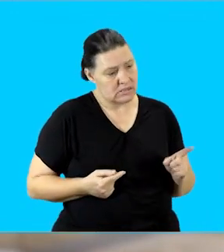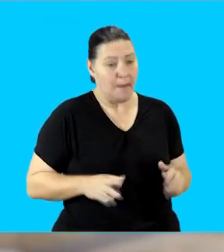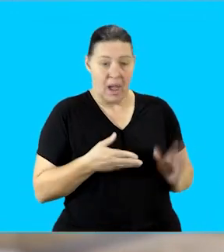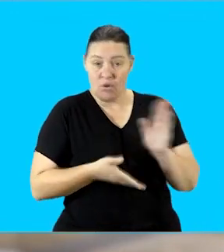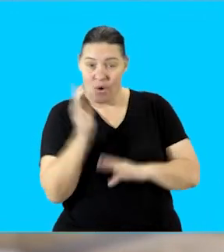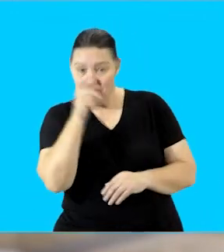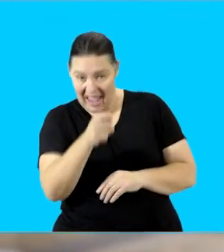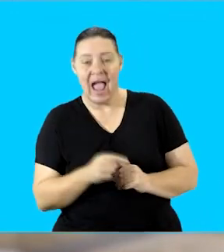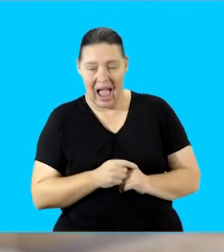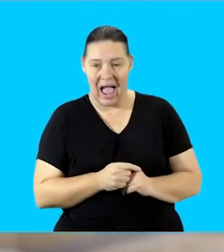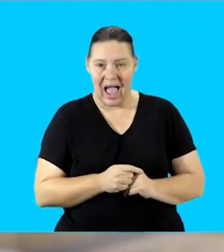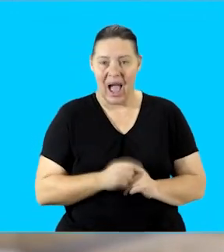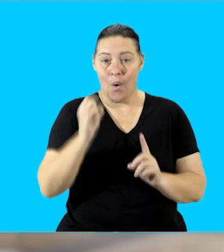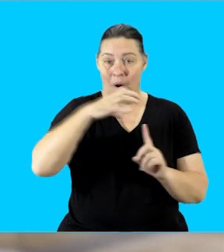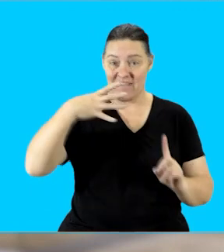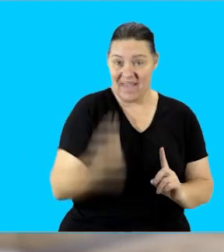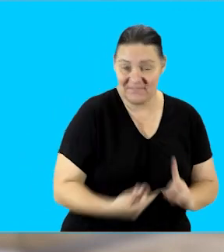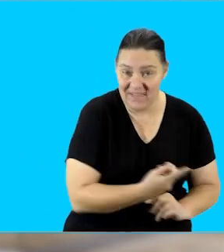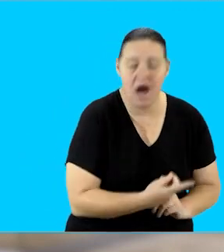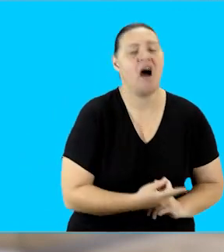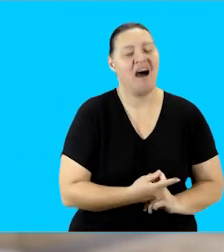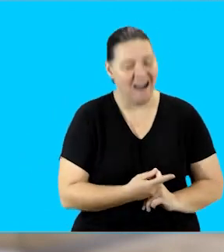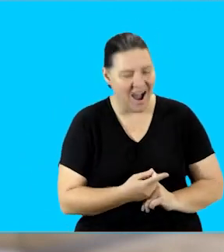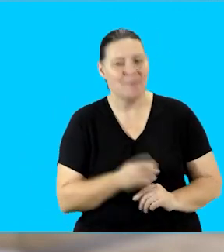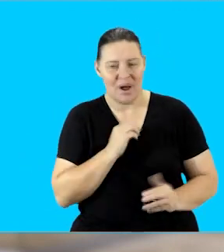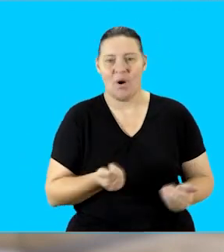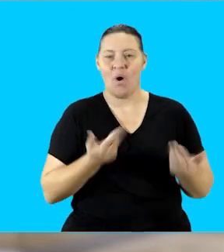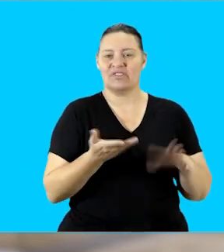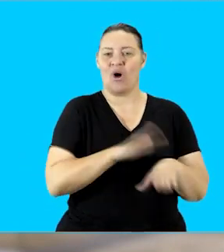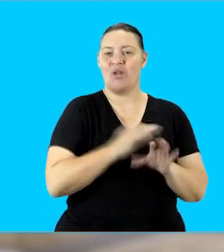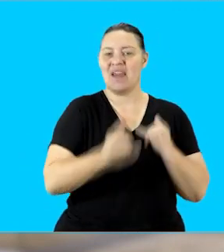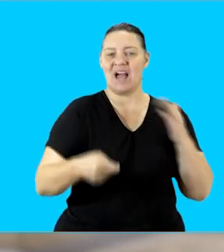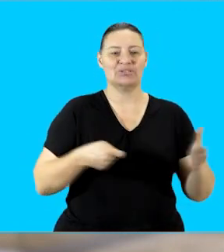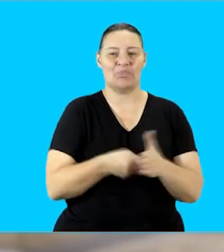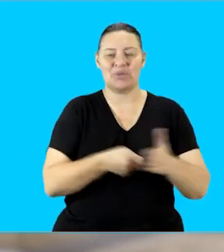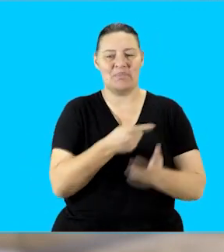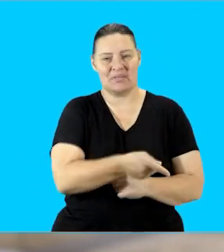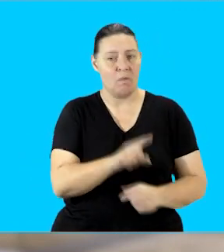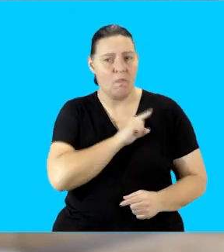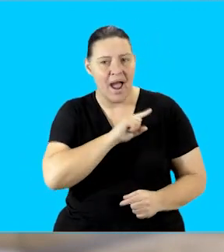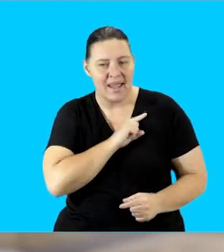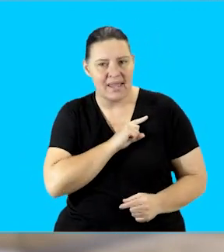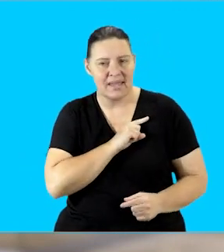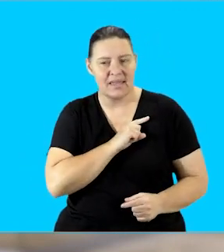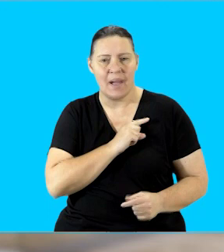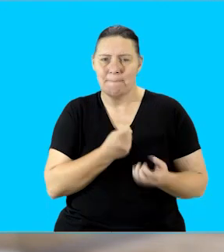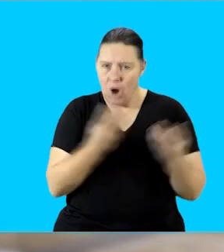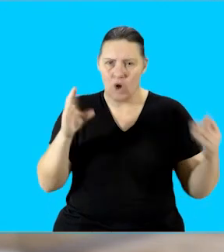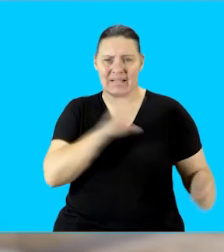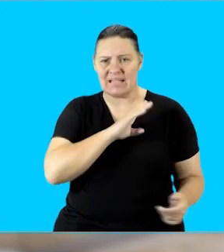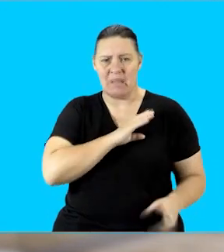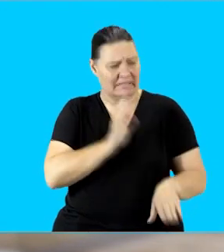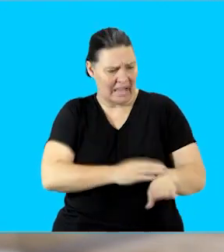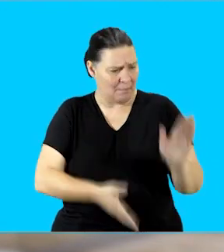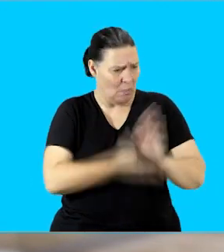they are giving what the customer wants. Now we have businesses who offer online shopping. Why? It's because that's what